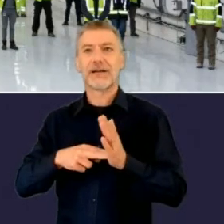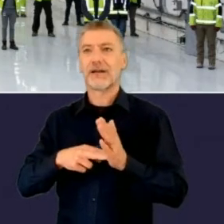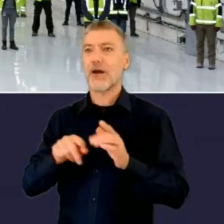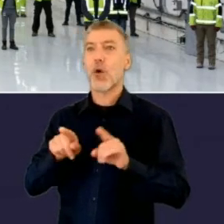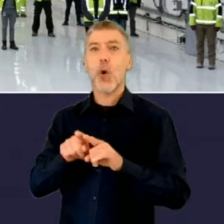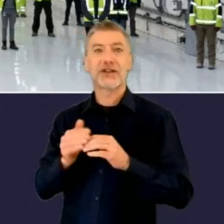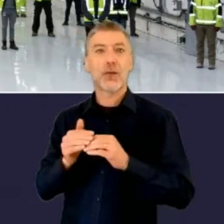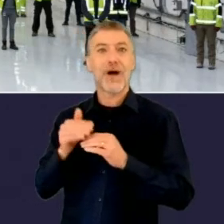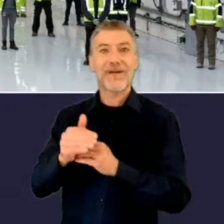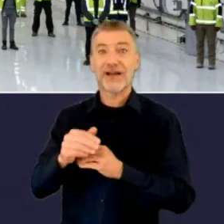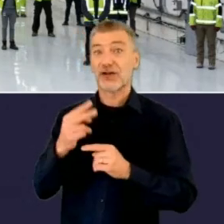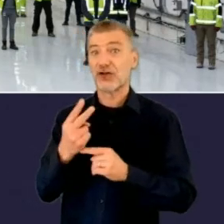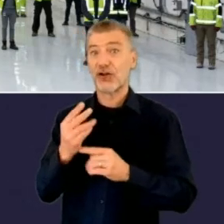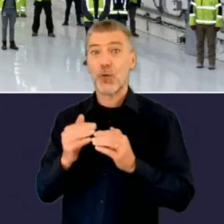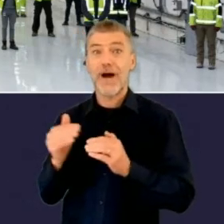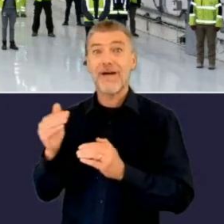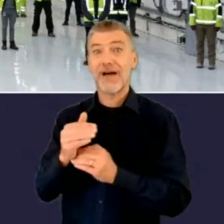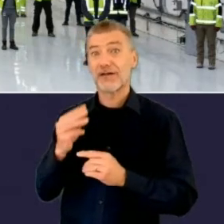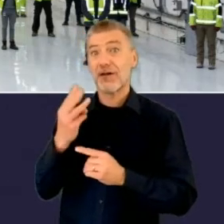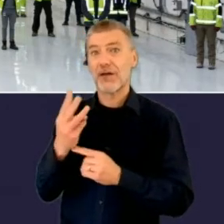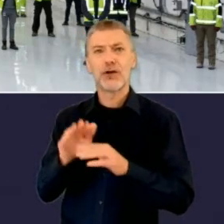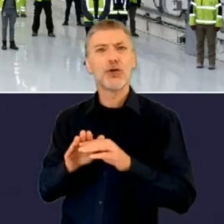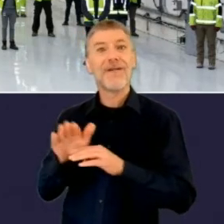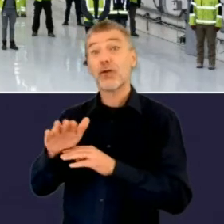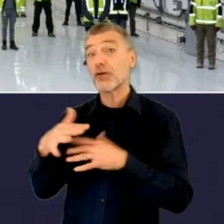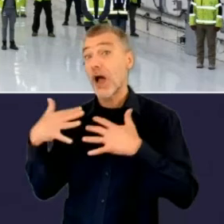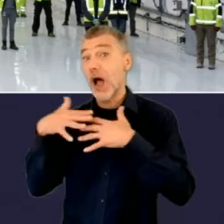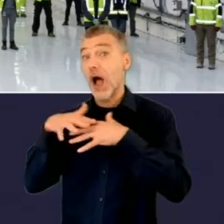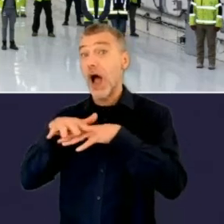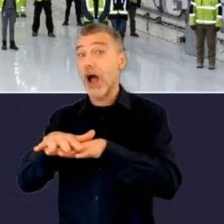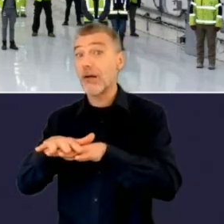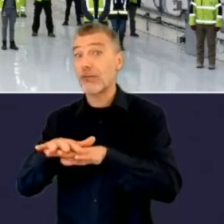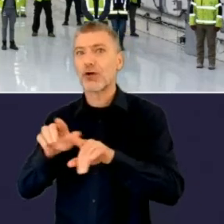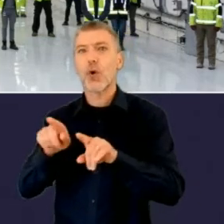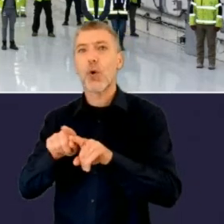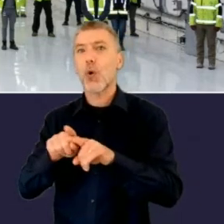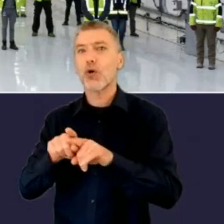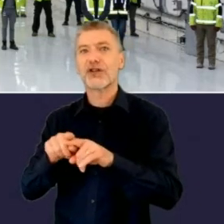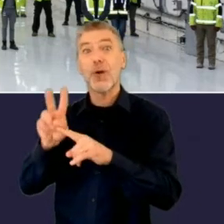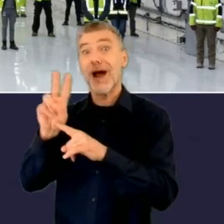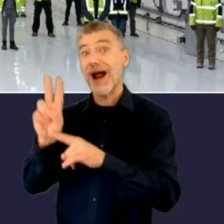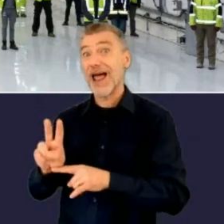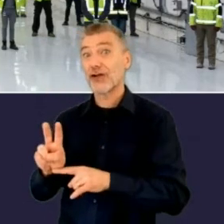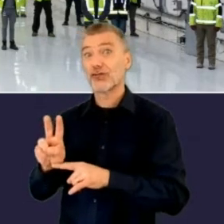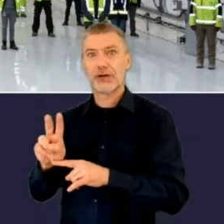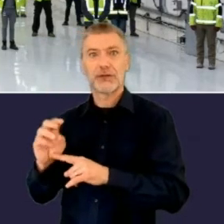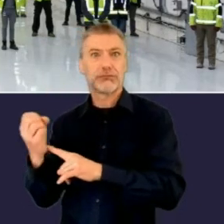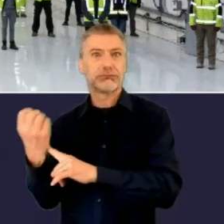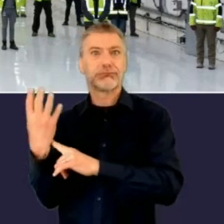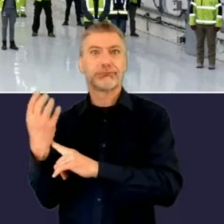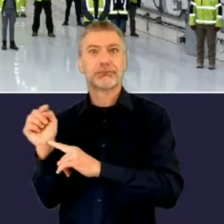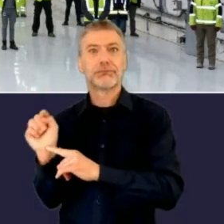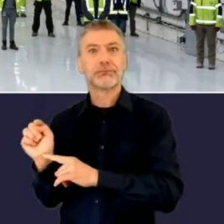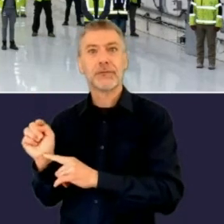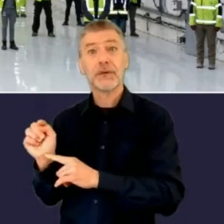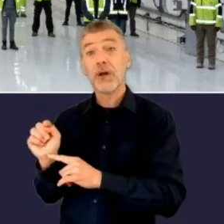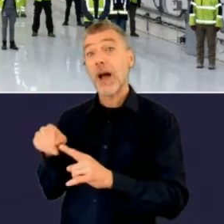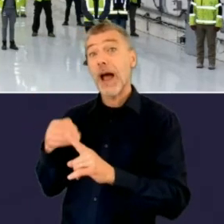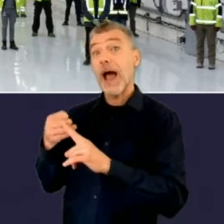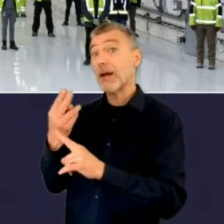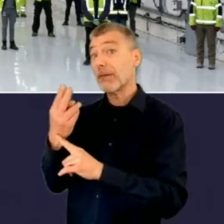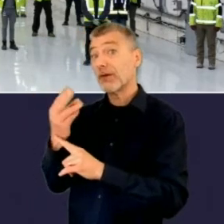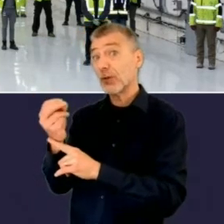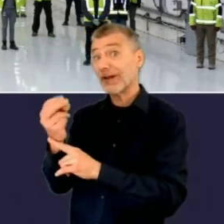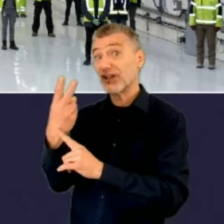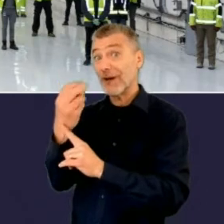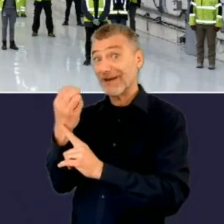3, and our future hybrid or electric propulsion systems. So as our target by 2050 is net zero carbon, it